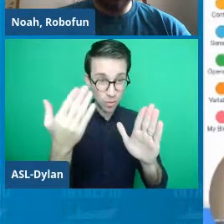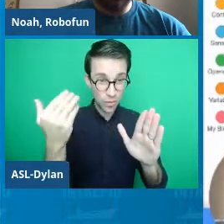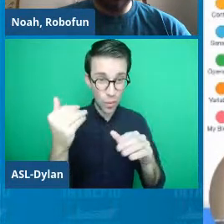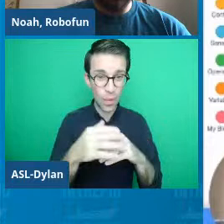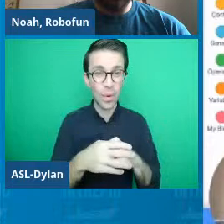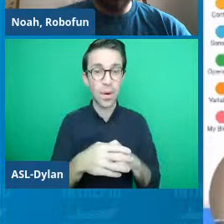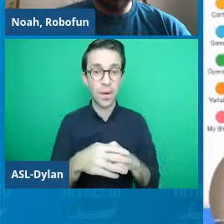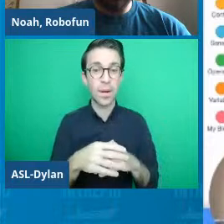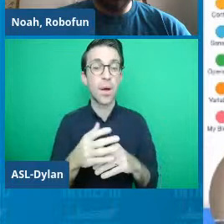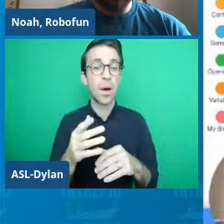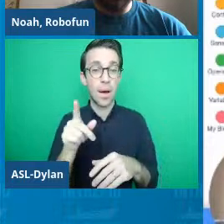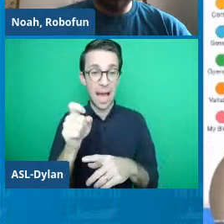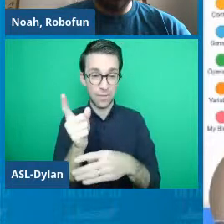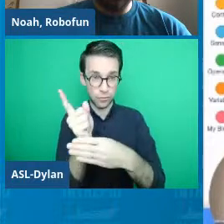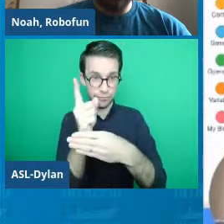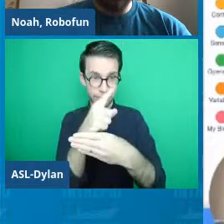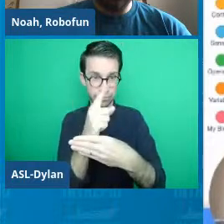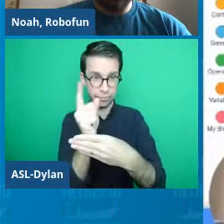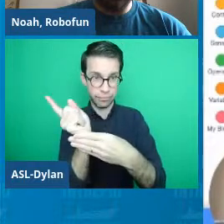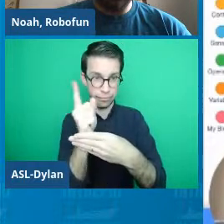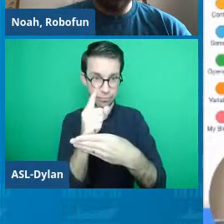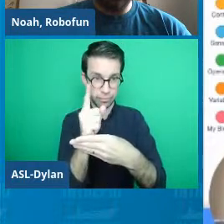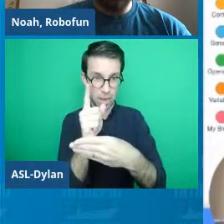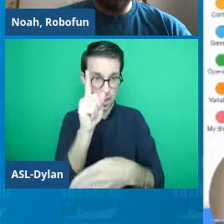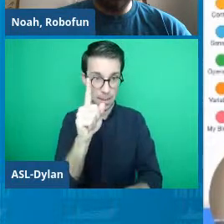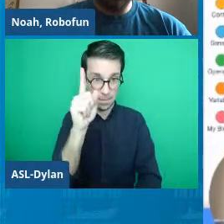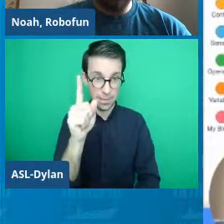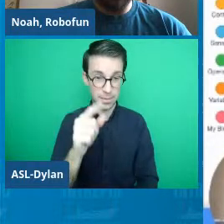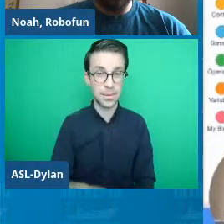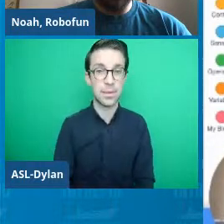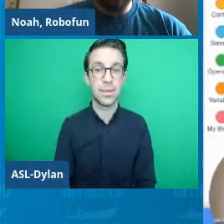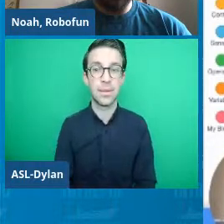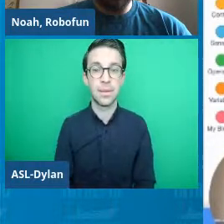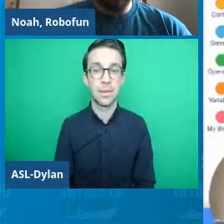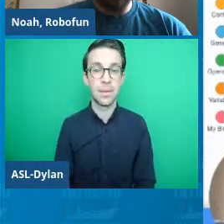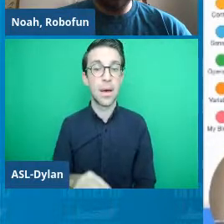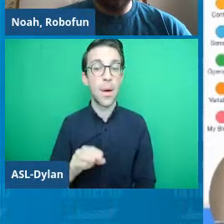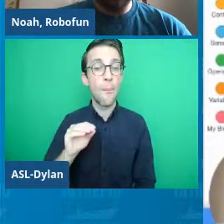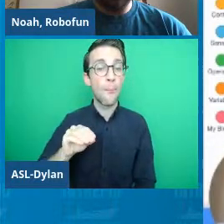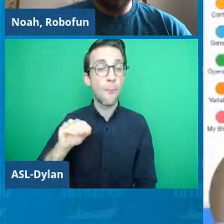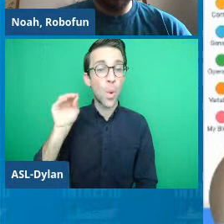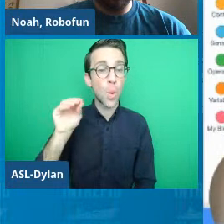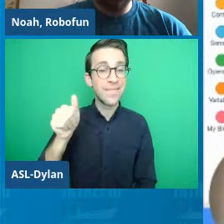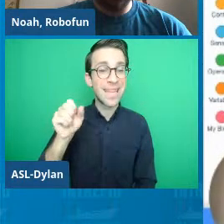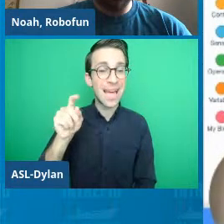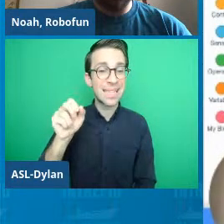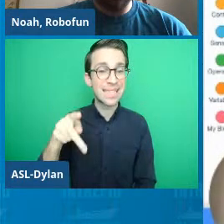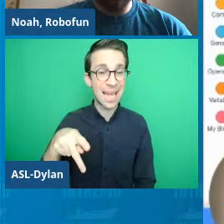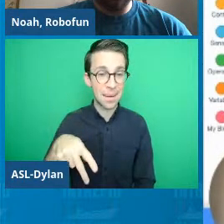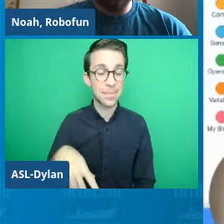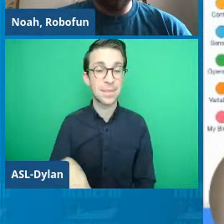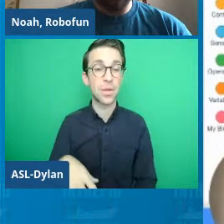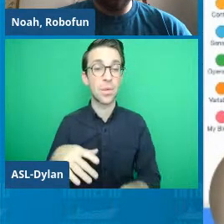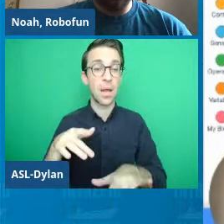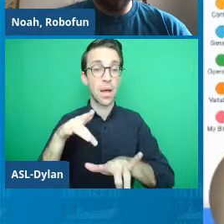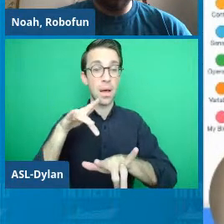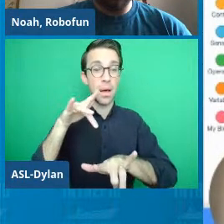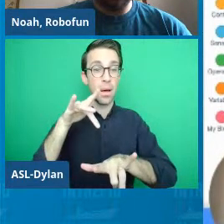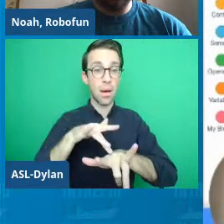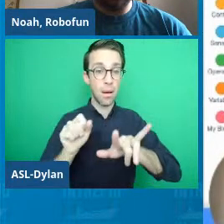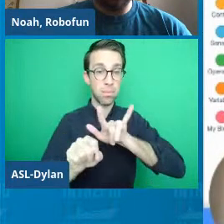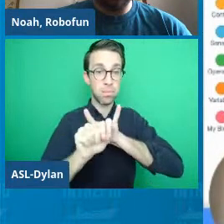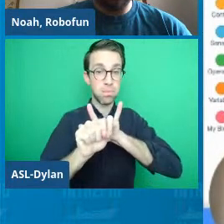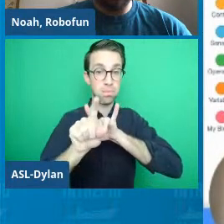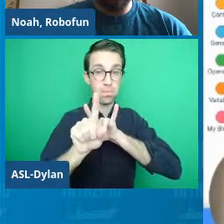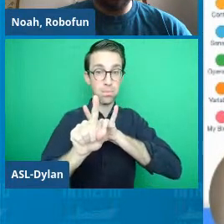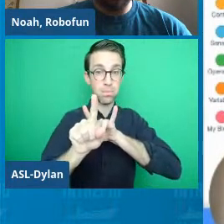and direction up and then move 10 steps. So now it's when I click the space key, it's going to go up. Oop, I